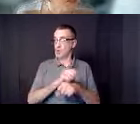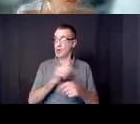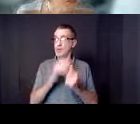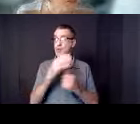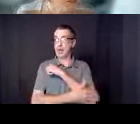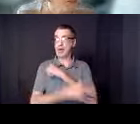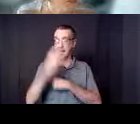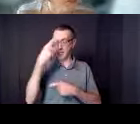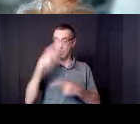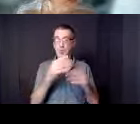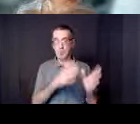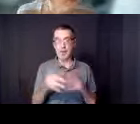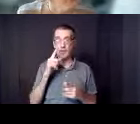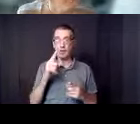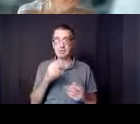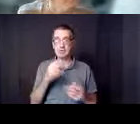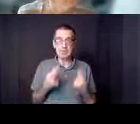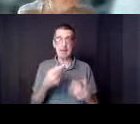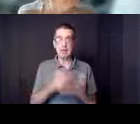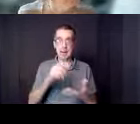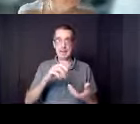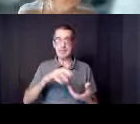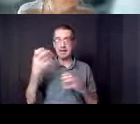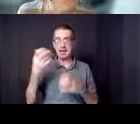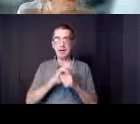your county government to plan for spending pandemic